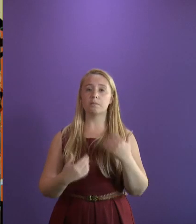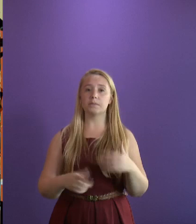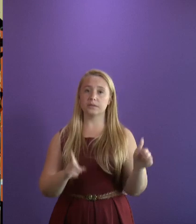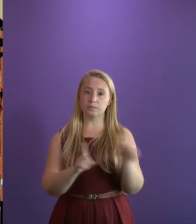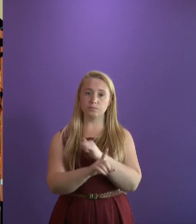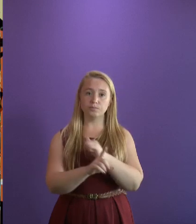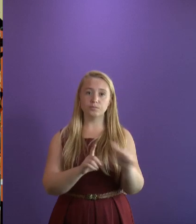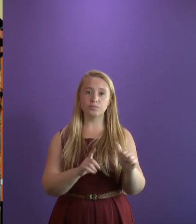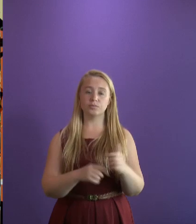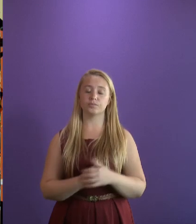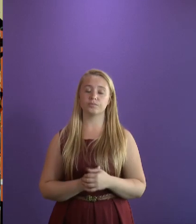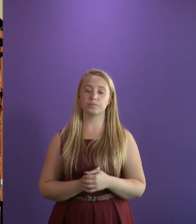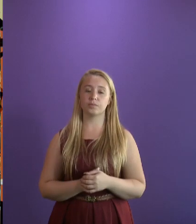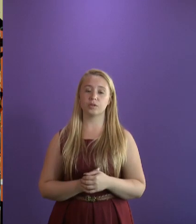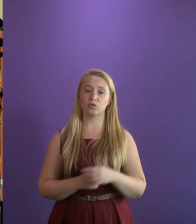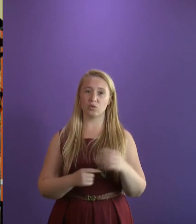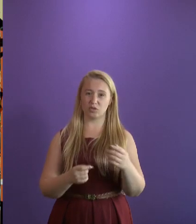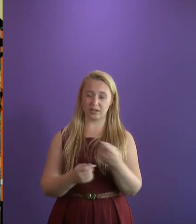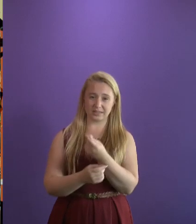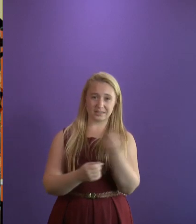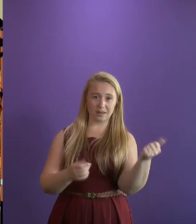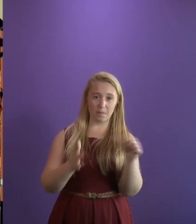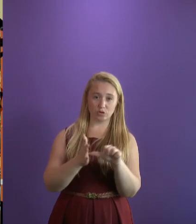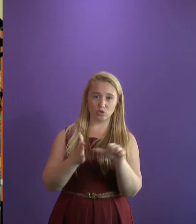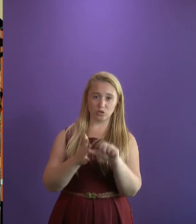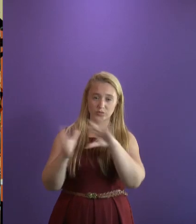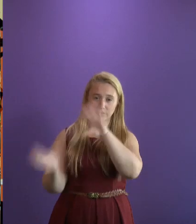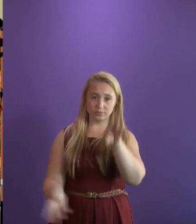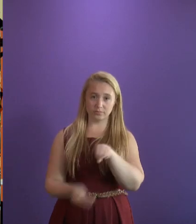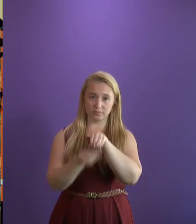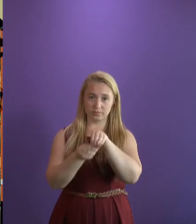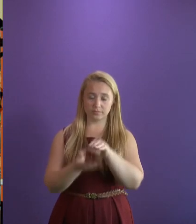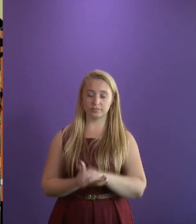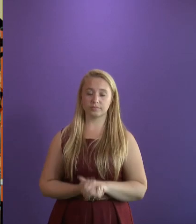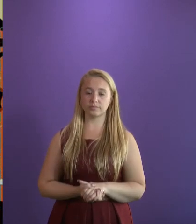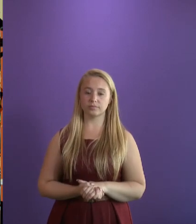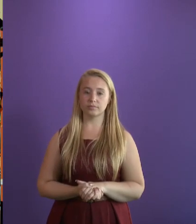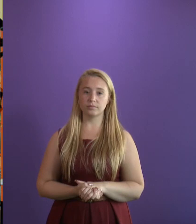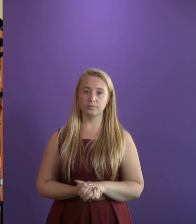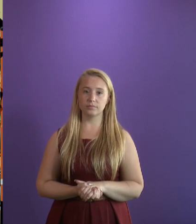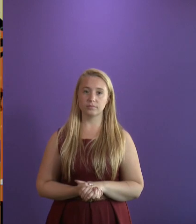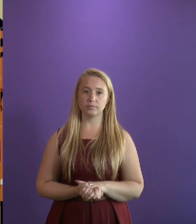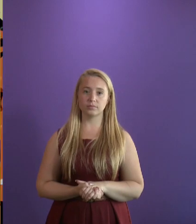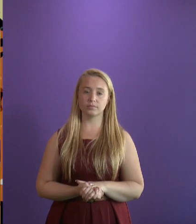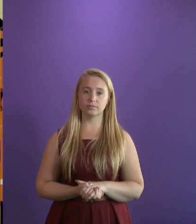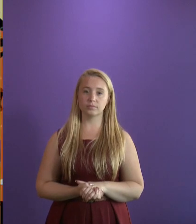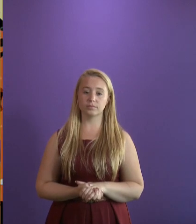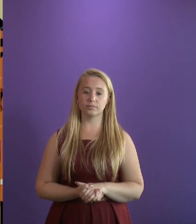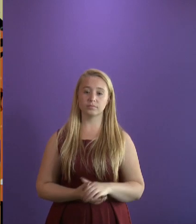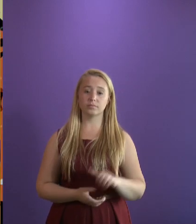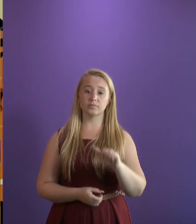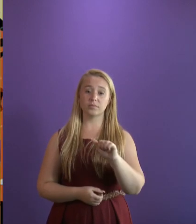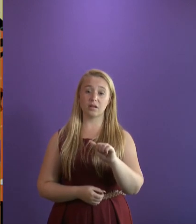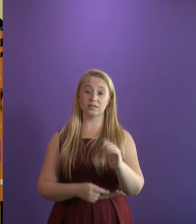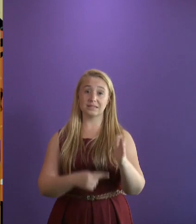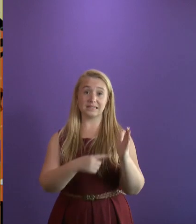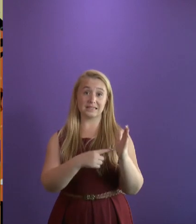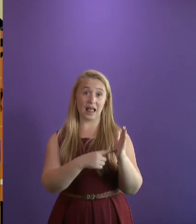together here. Alison. Yeah, I think, Talat spoke very eloquently,